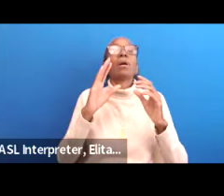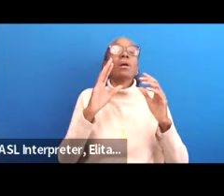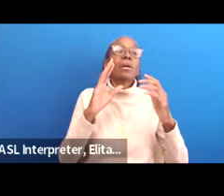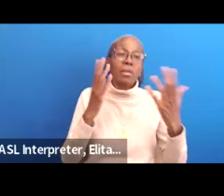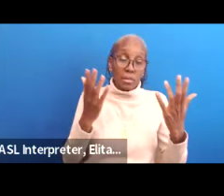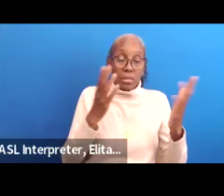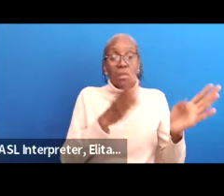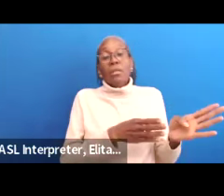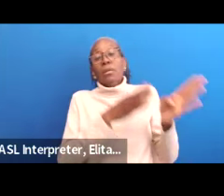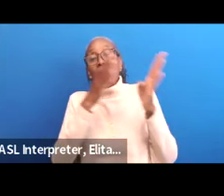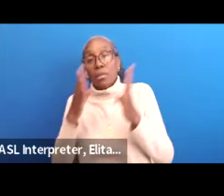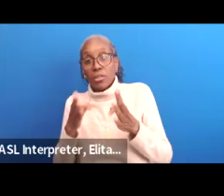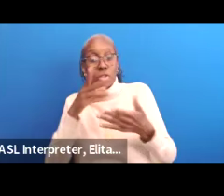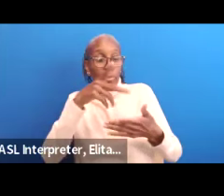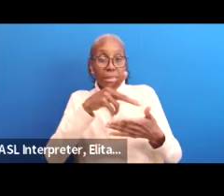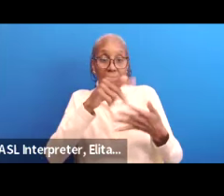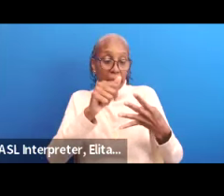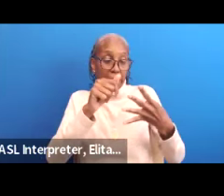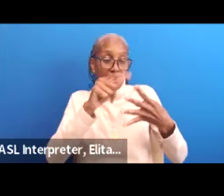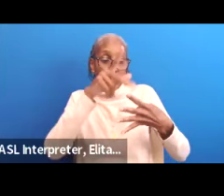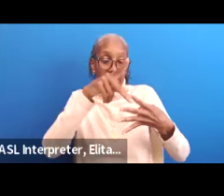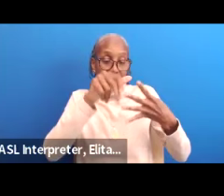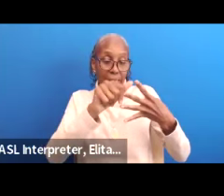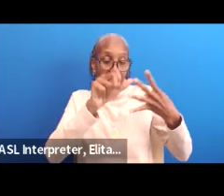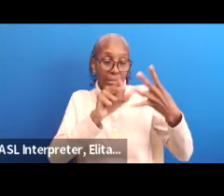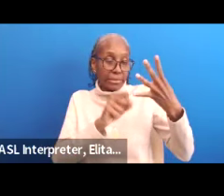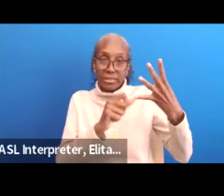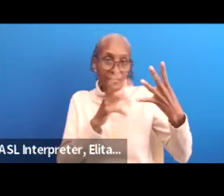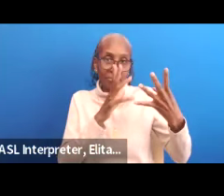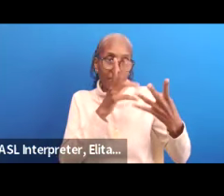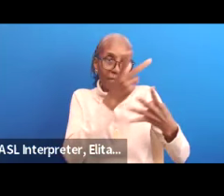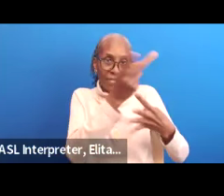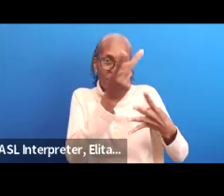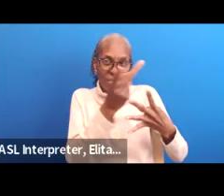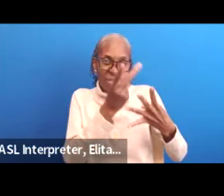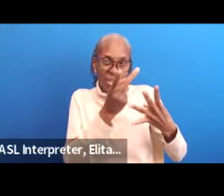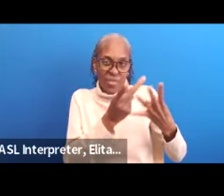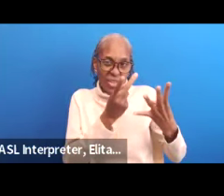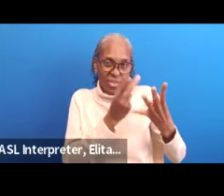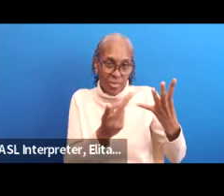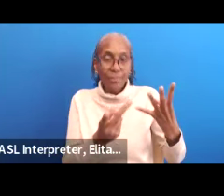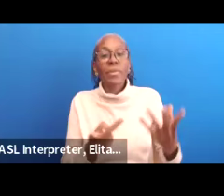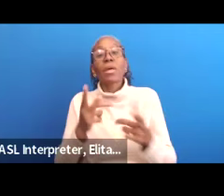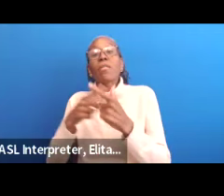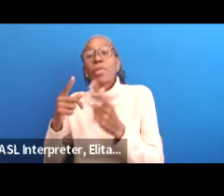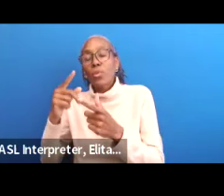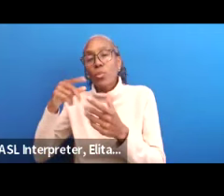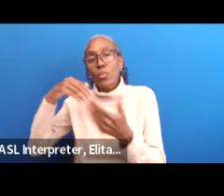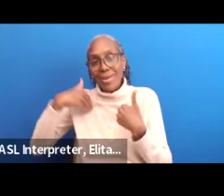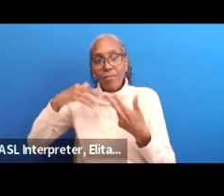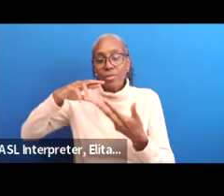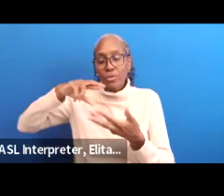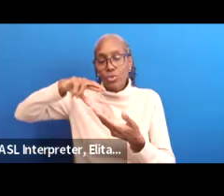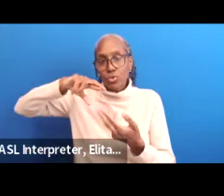we put in these long pins, which we call screws, and they're made